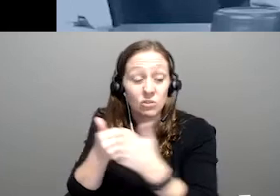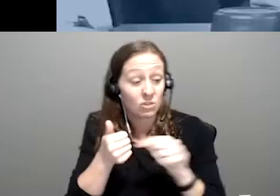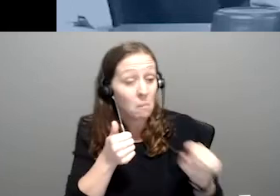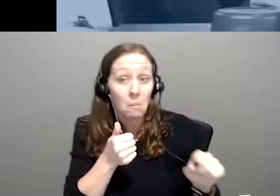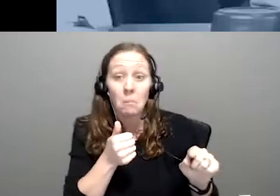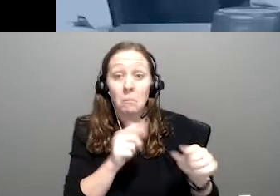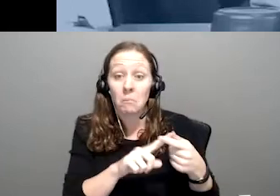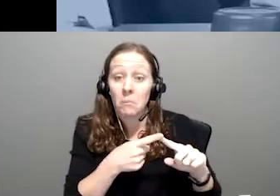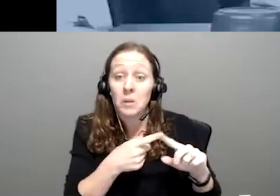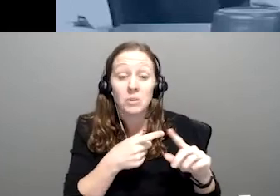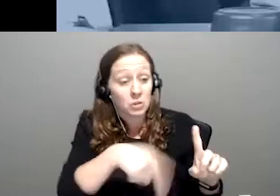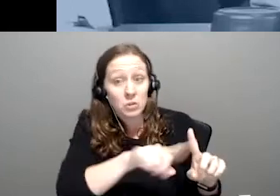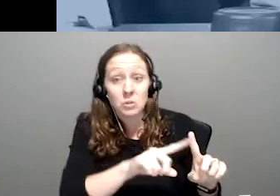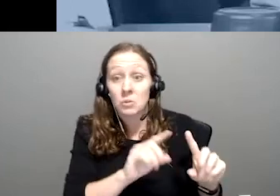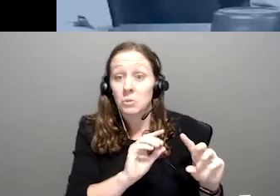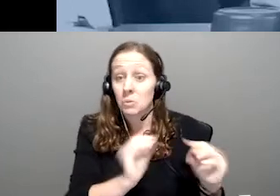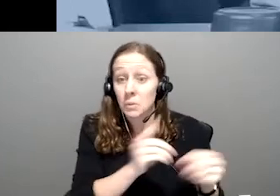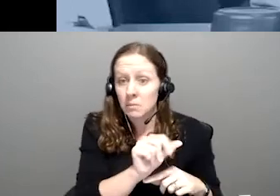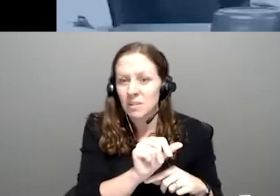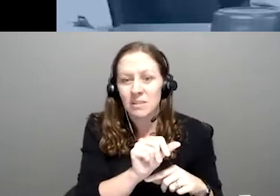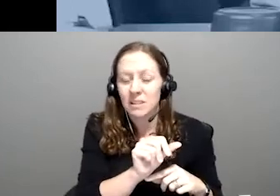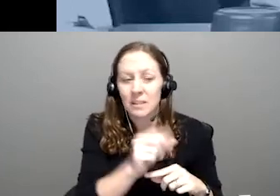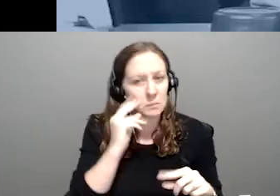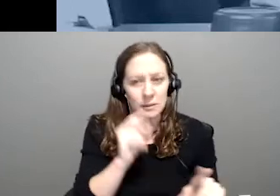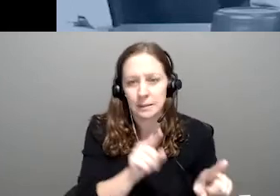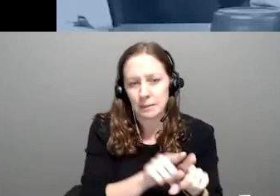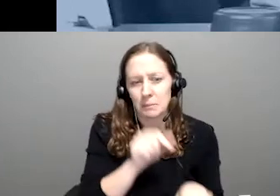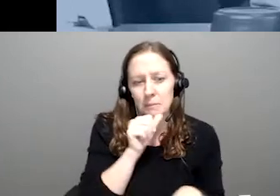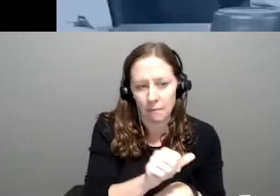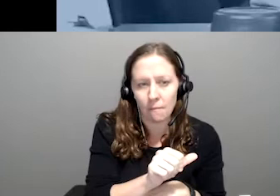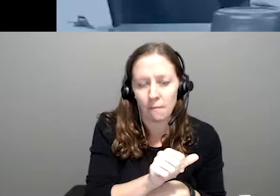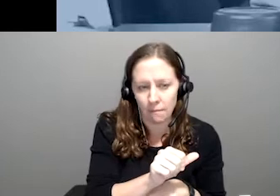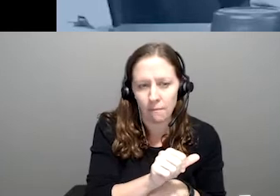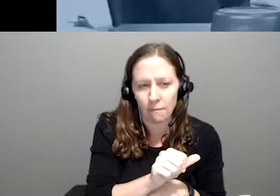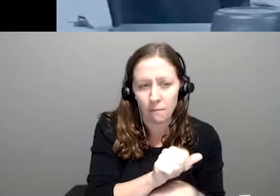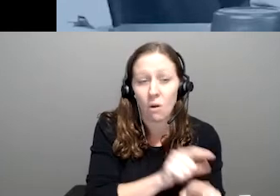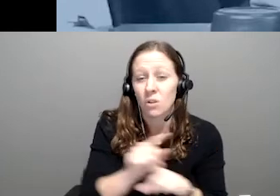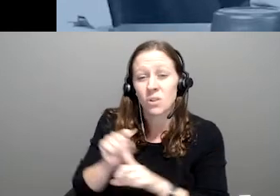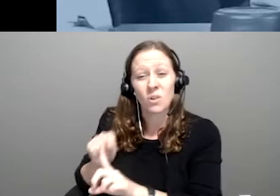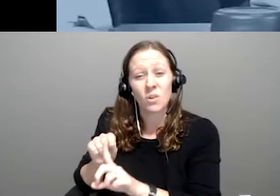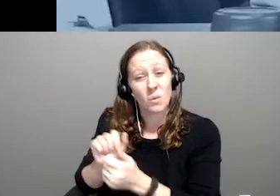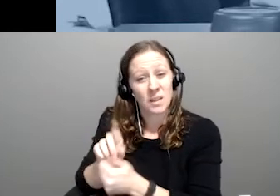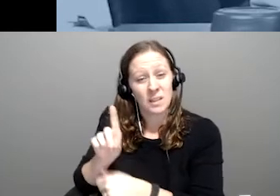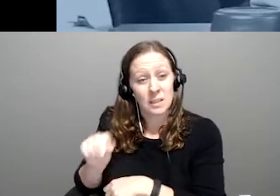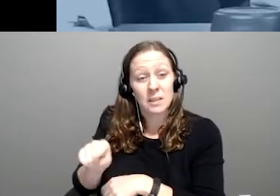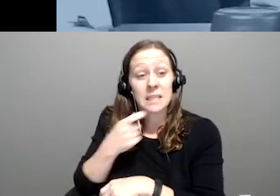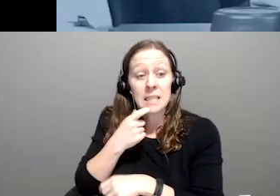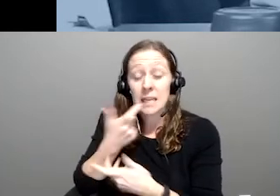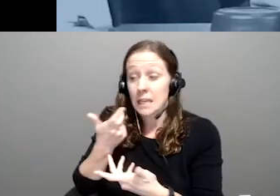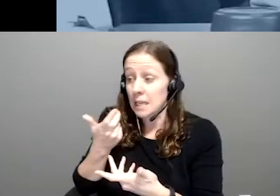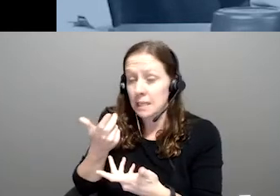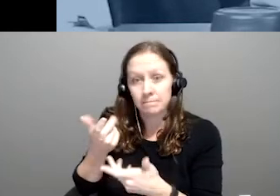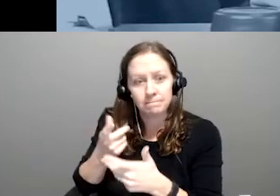disability. And young adults with disabilities are more likely to report productivity losses at work, including presenteeism or missing work